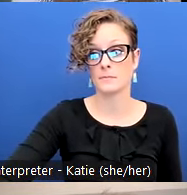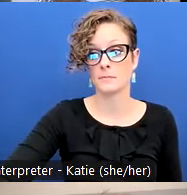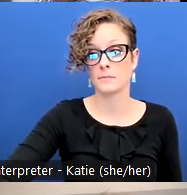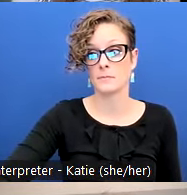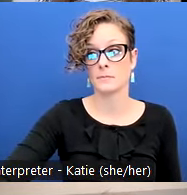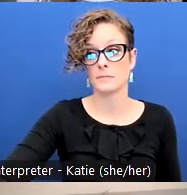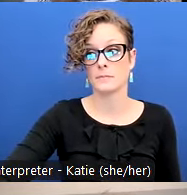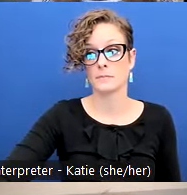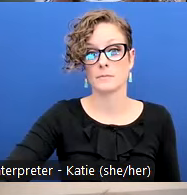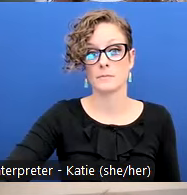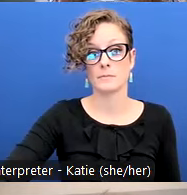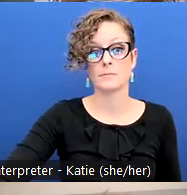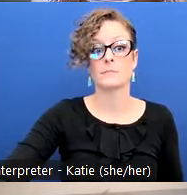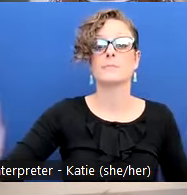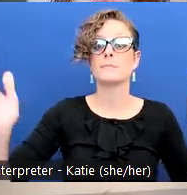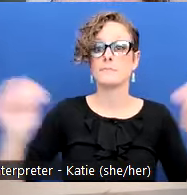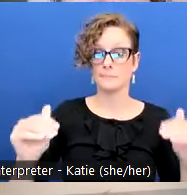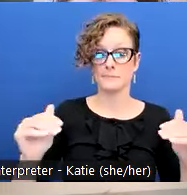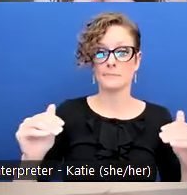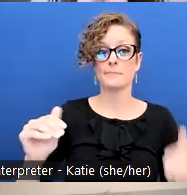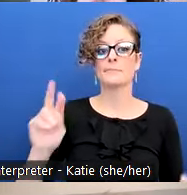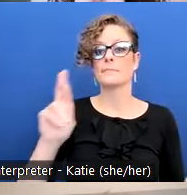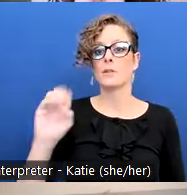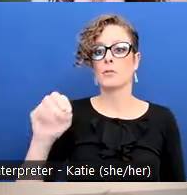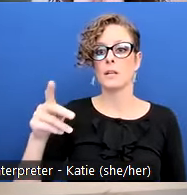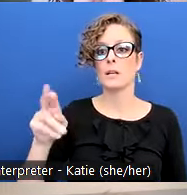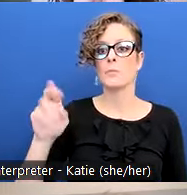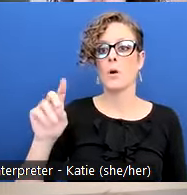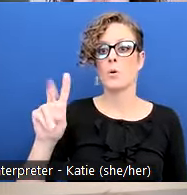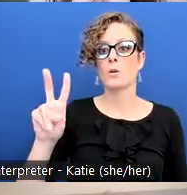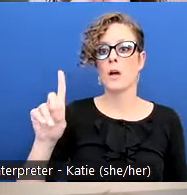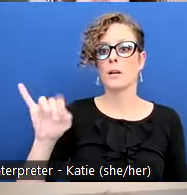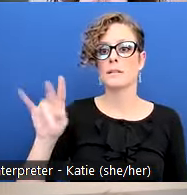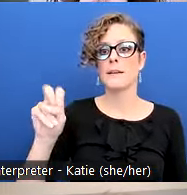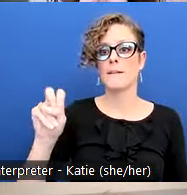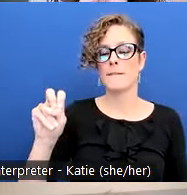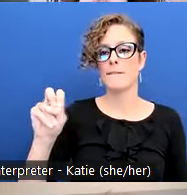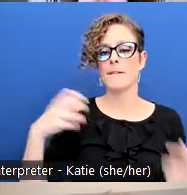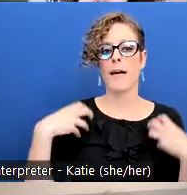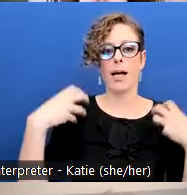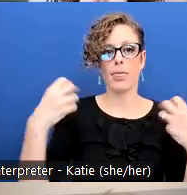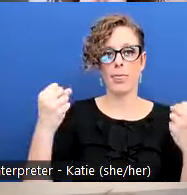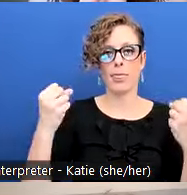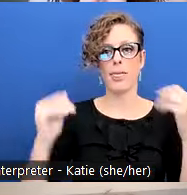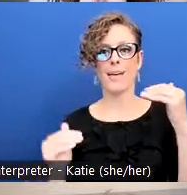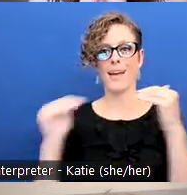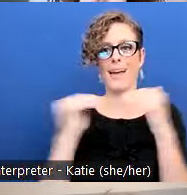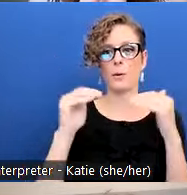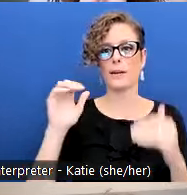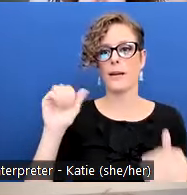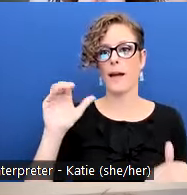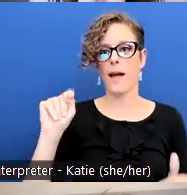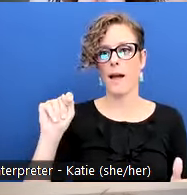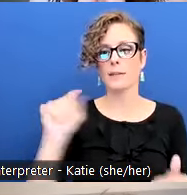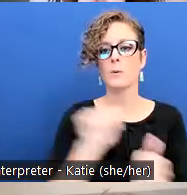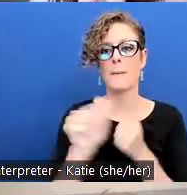Oh, okay, next is the Reproductive Health Equity Act, which was passed this year really